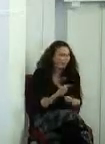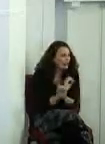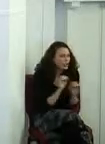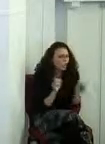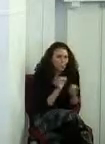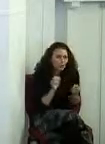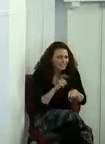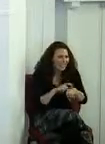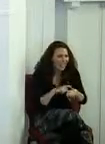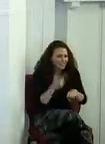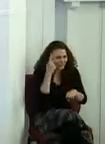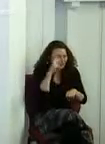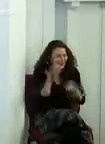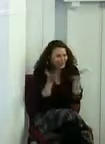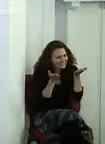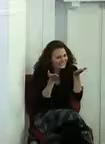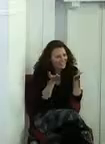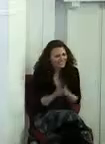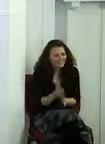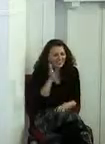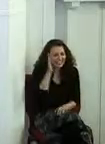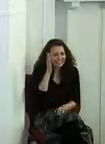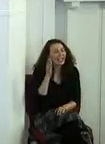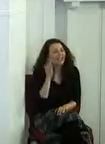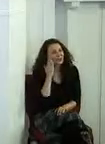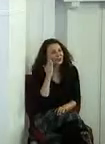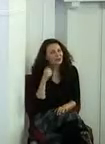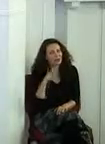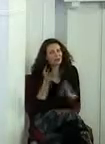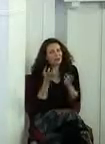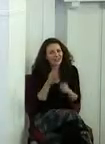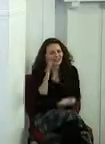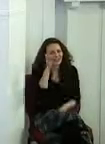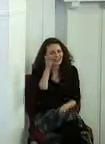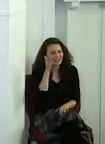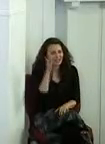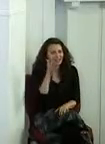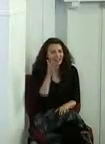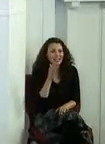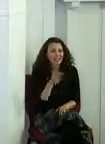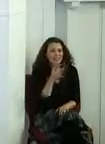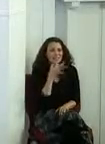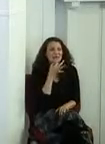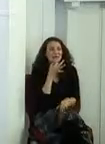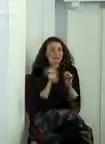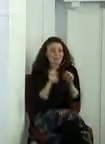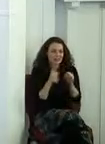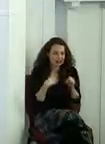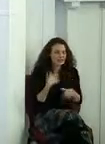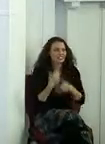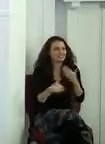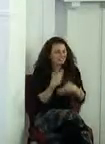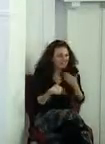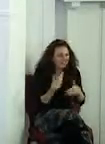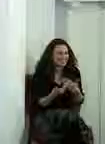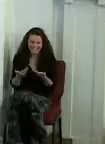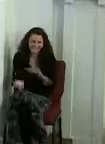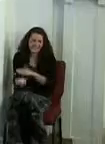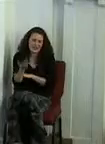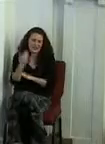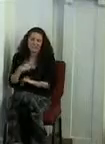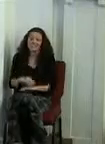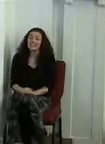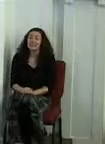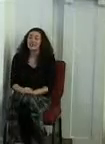left for the sermon. And I know that you want to get to the sermon as quickly as possible, so we're going to move ourselves right along this morning. There